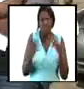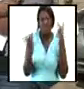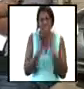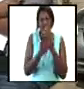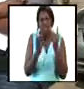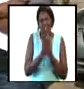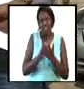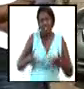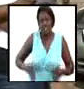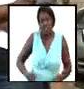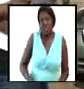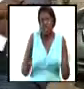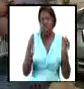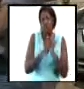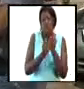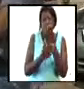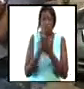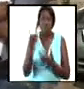with sugar daddies?